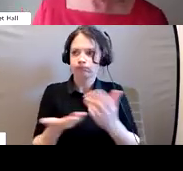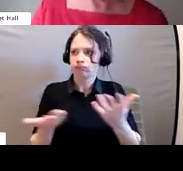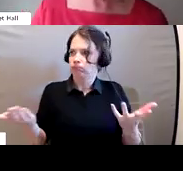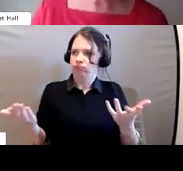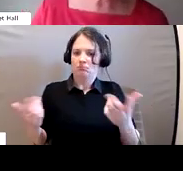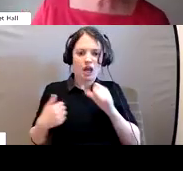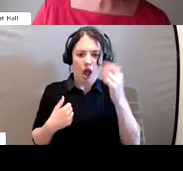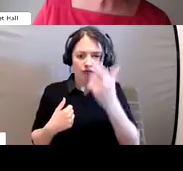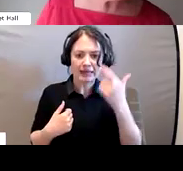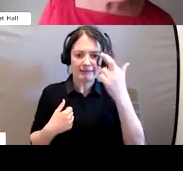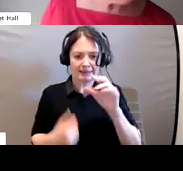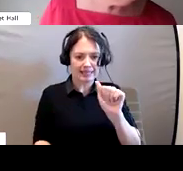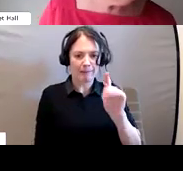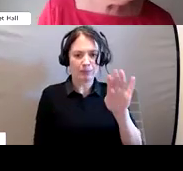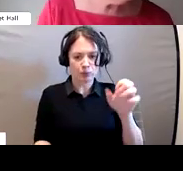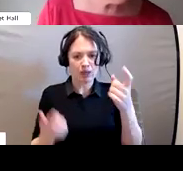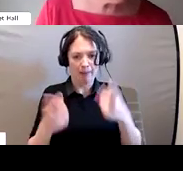rationalize.